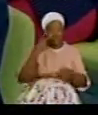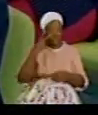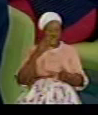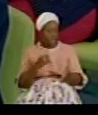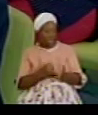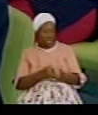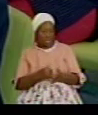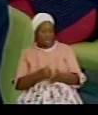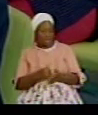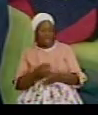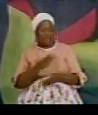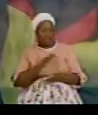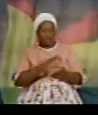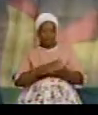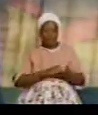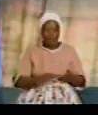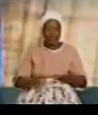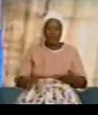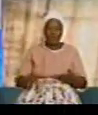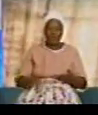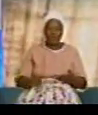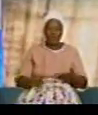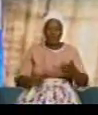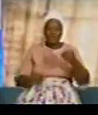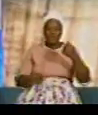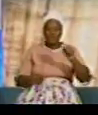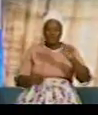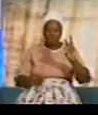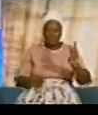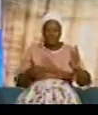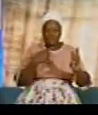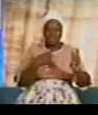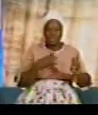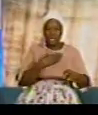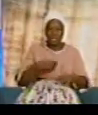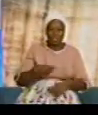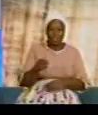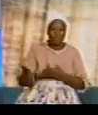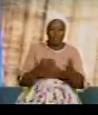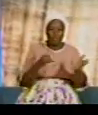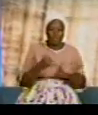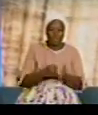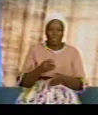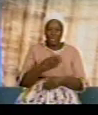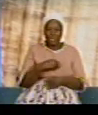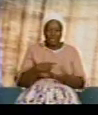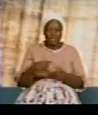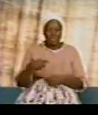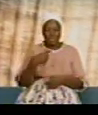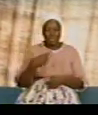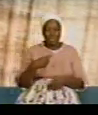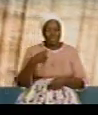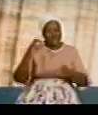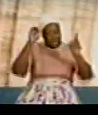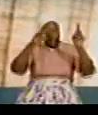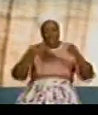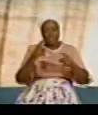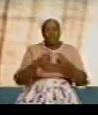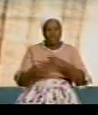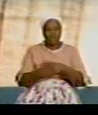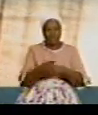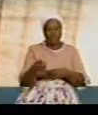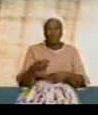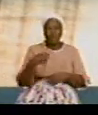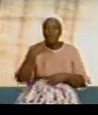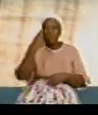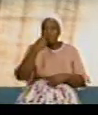And then in verse 16, it says, and they brought it, and it says unto them,